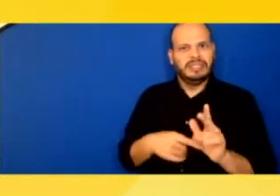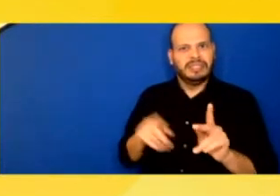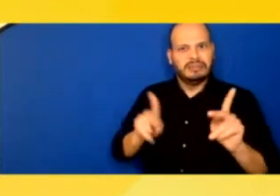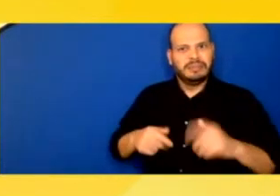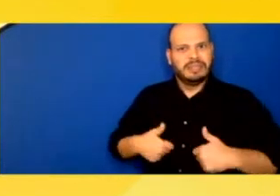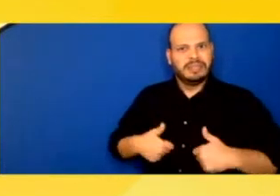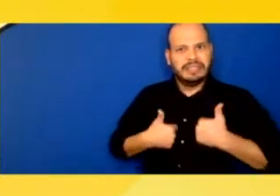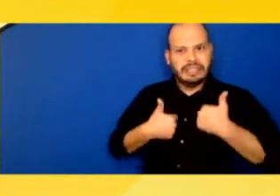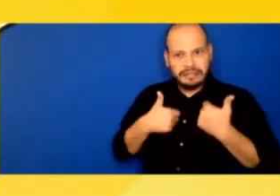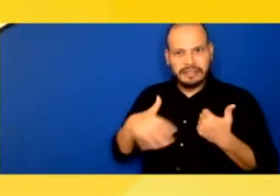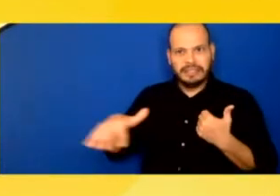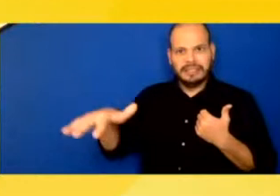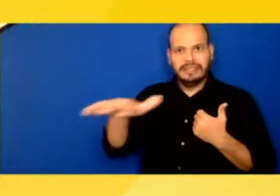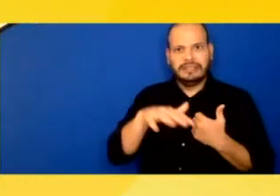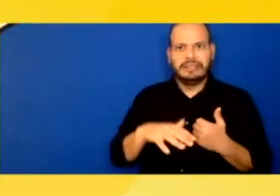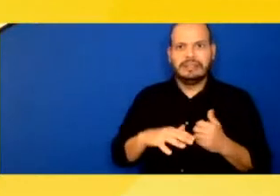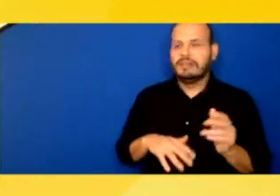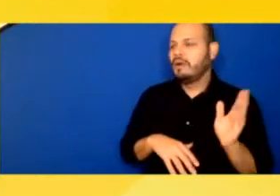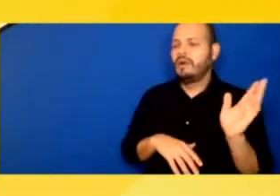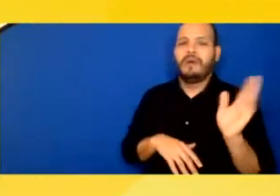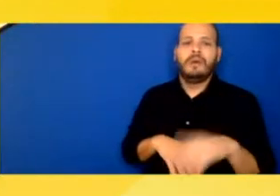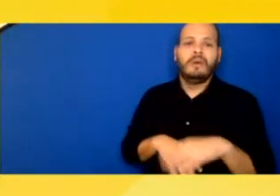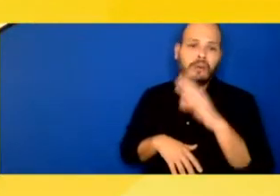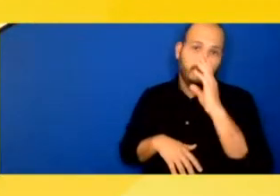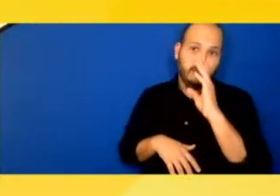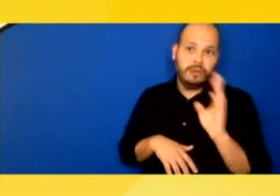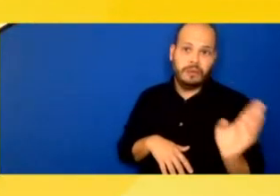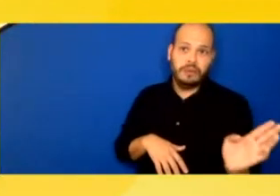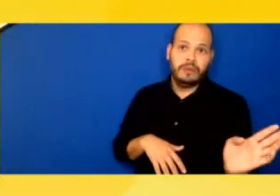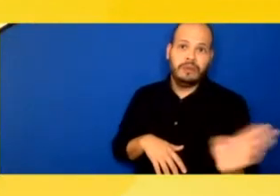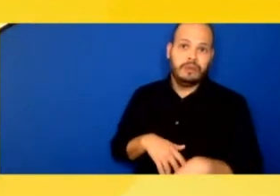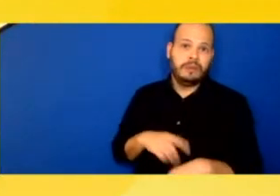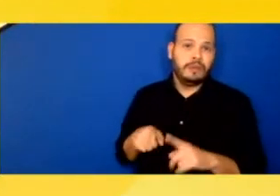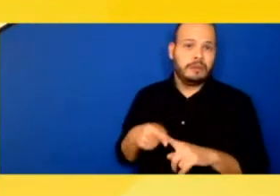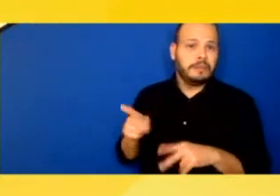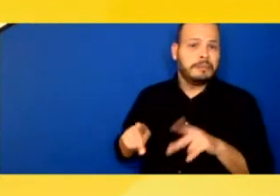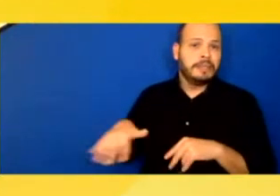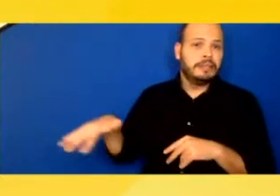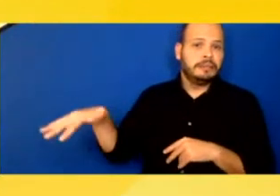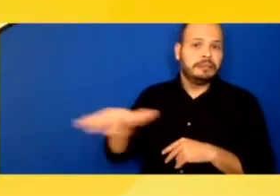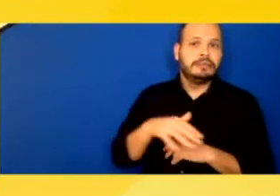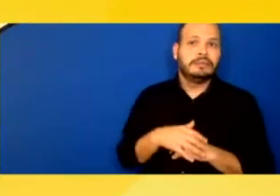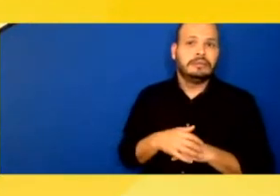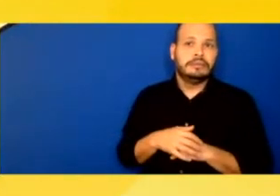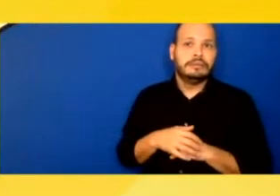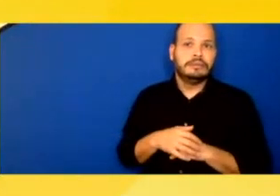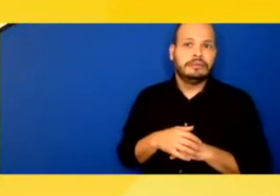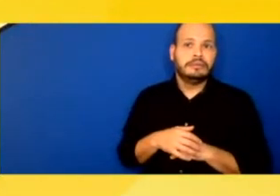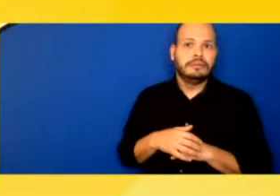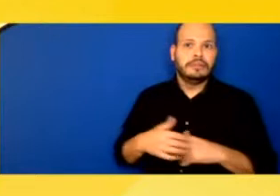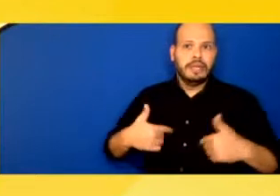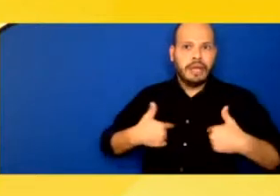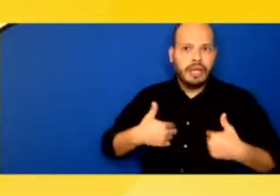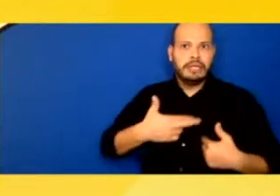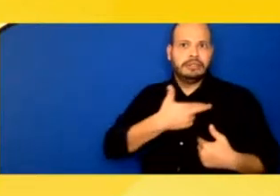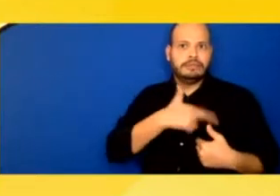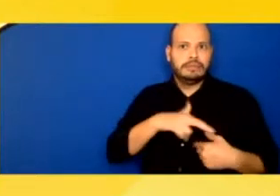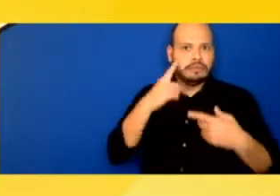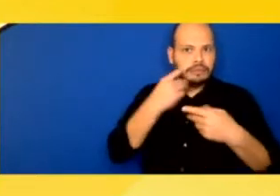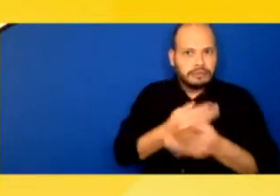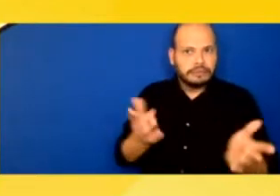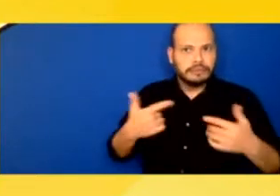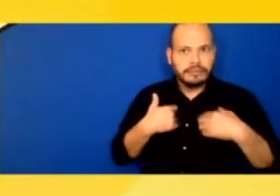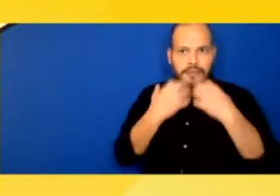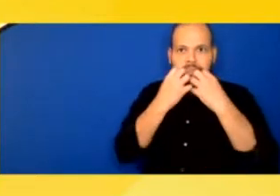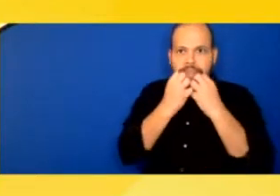to push back with our prayers and our actions to say that we do indeed care about you, that we do care about those that are struggling, and that we will struggle